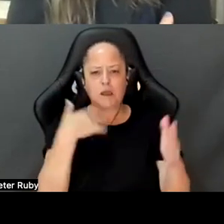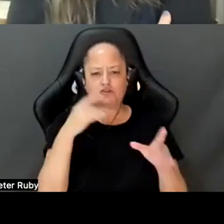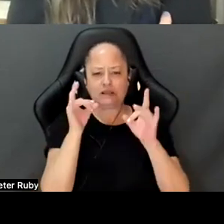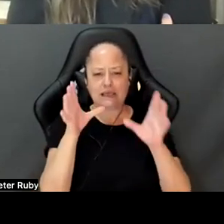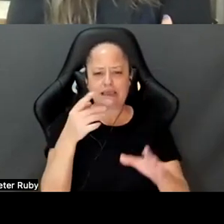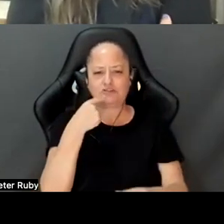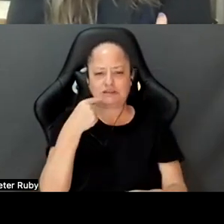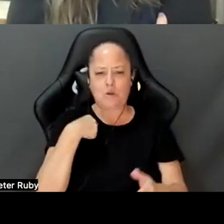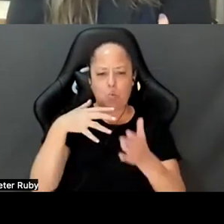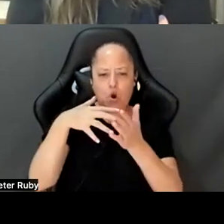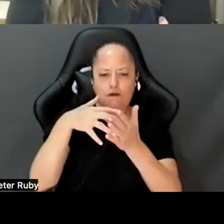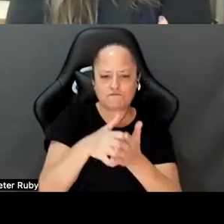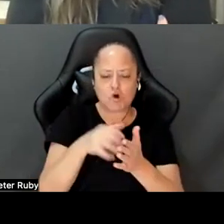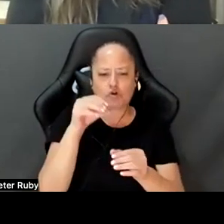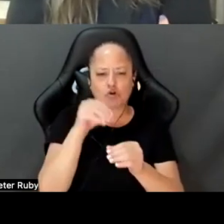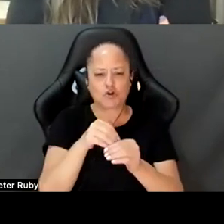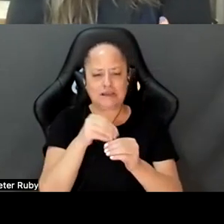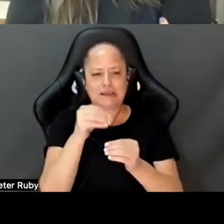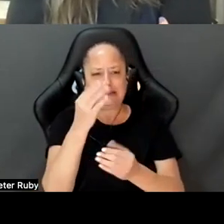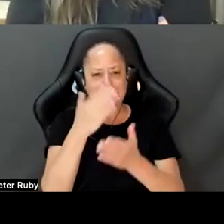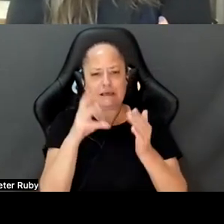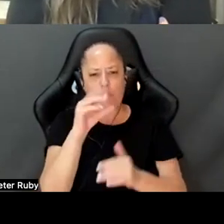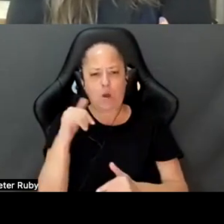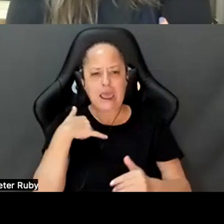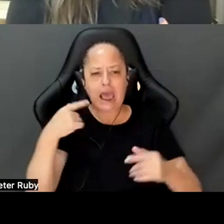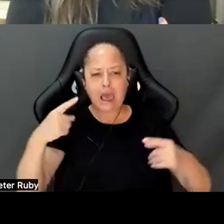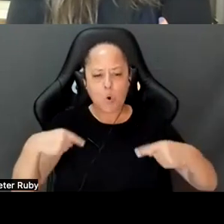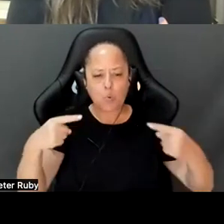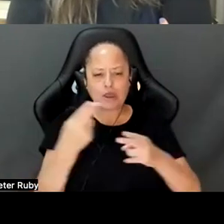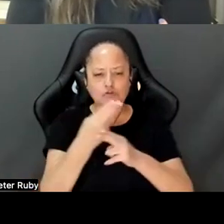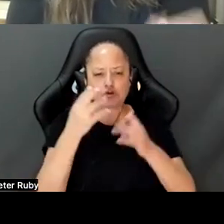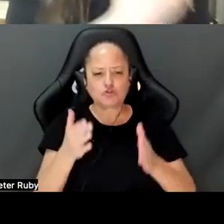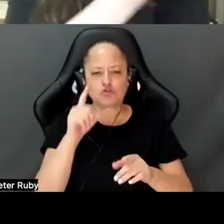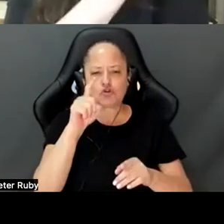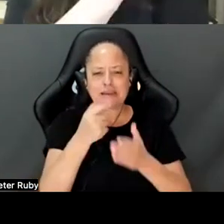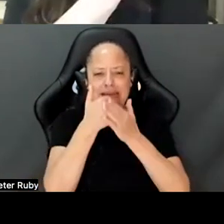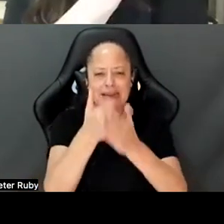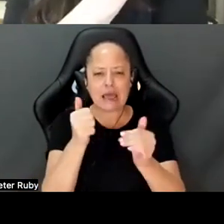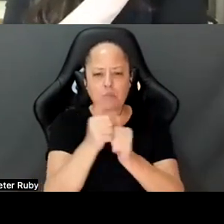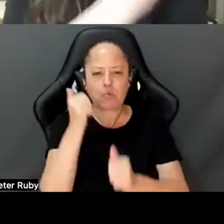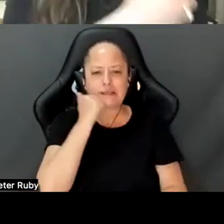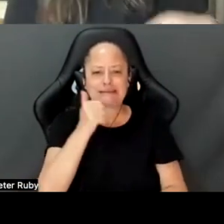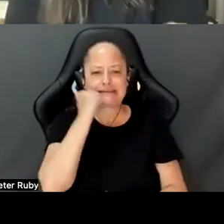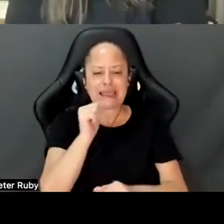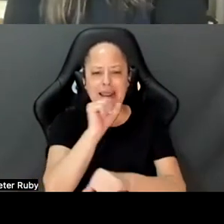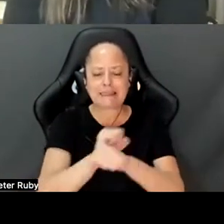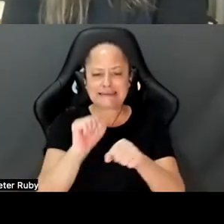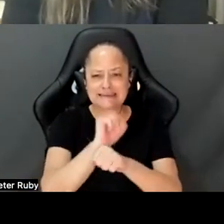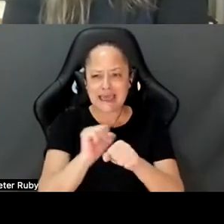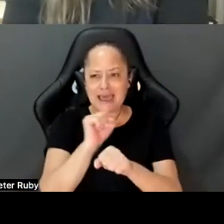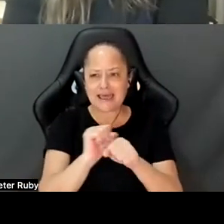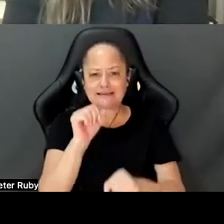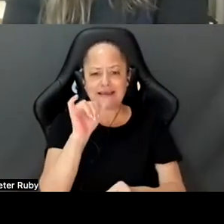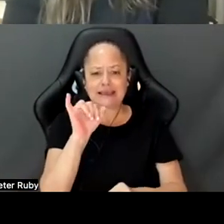say it, we're vulnerable in a certain way, especially like me. I'm a power wheelchair user, I need help with my daily tasks. And if